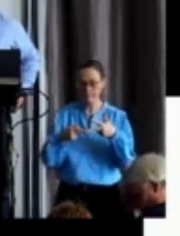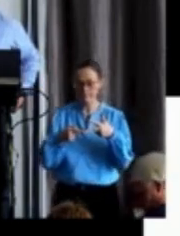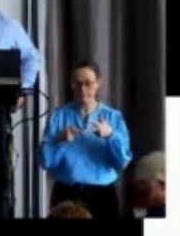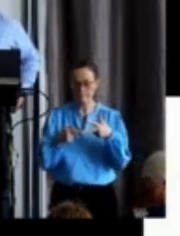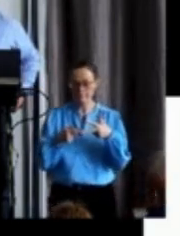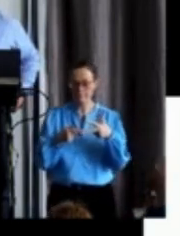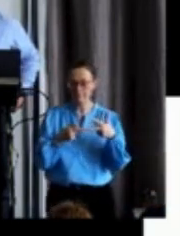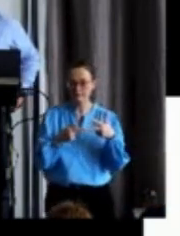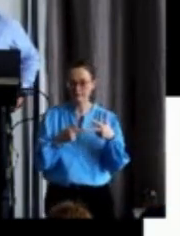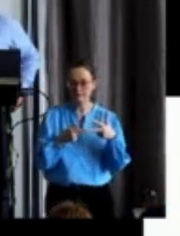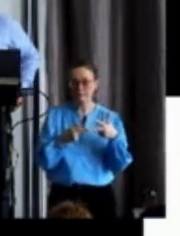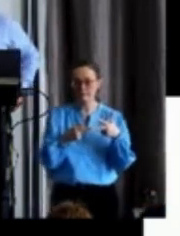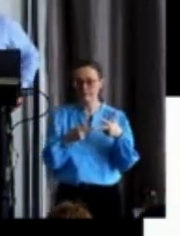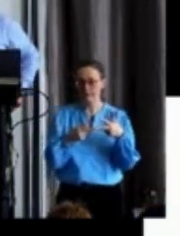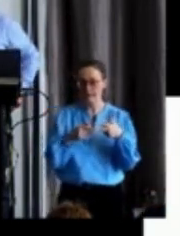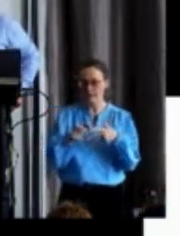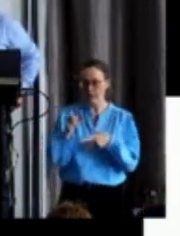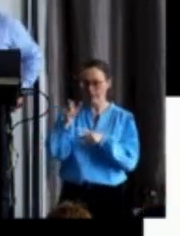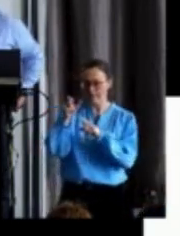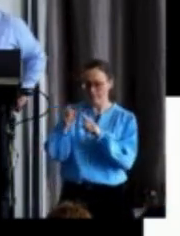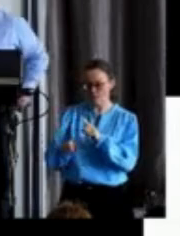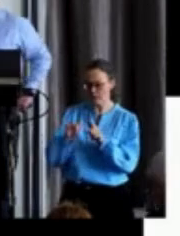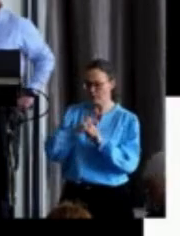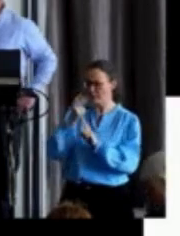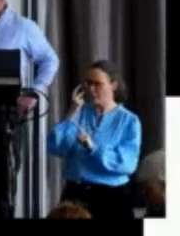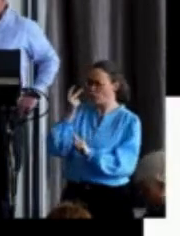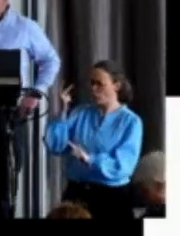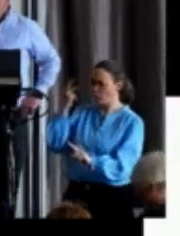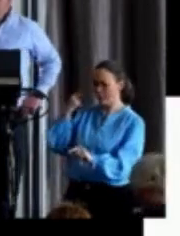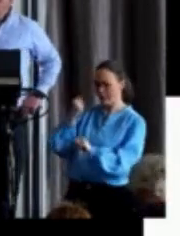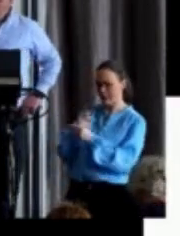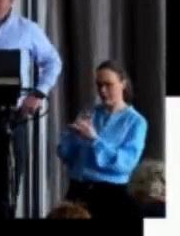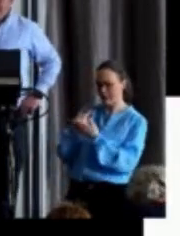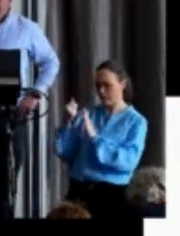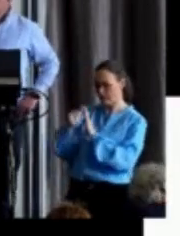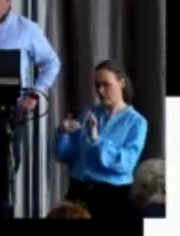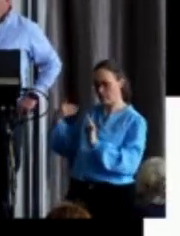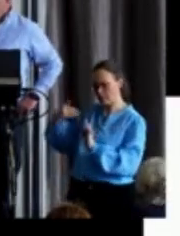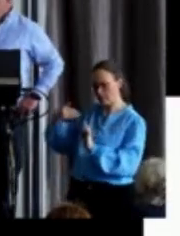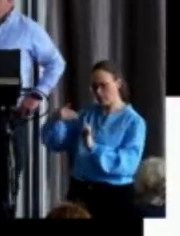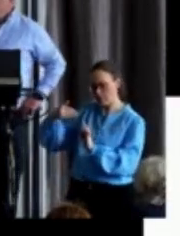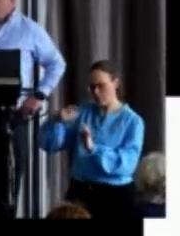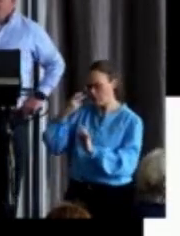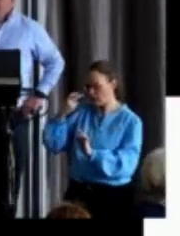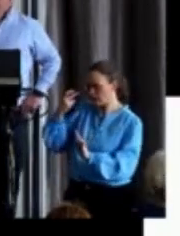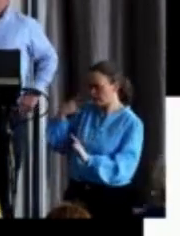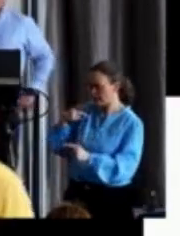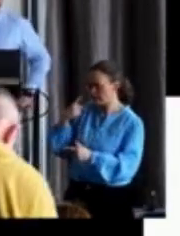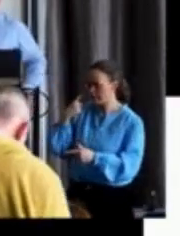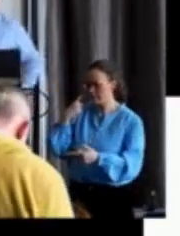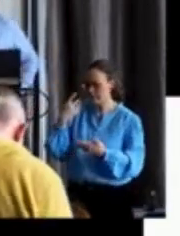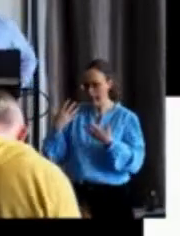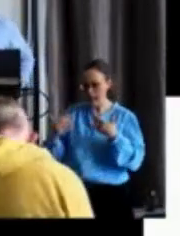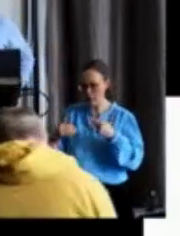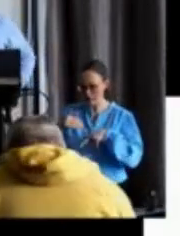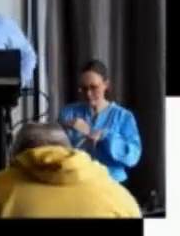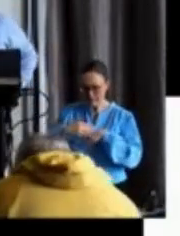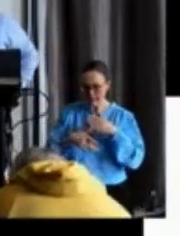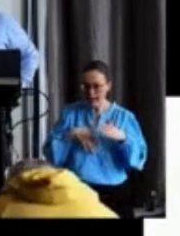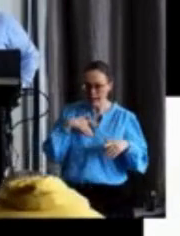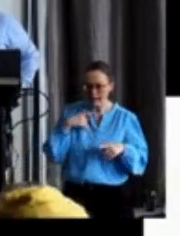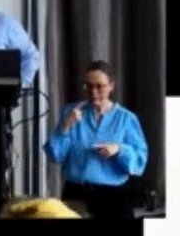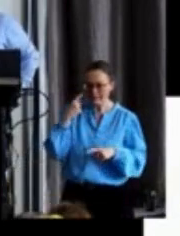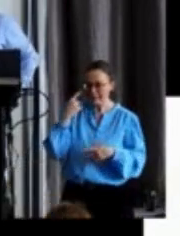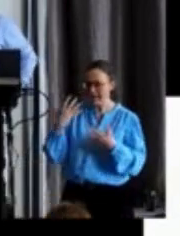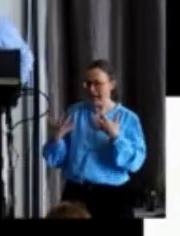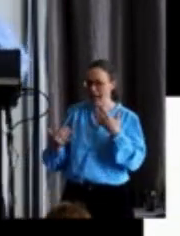us about a person reflecting back on their own epilepsy, what it's done in terms of their lifestyle, what it's done in